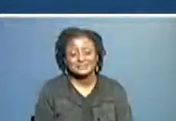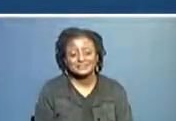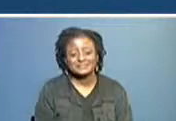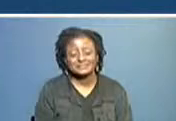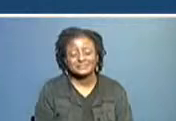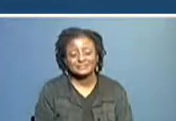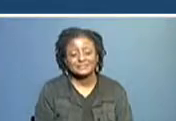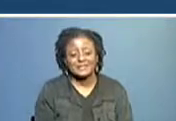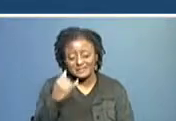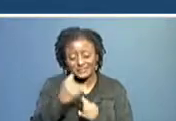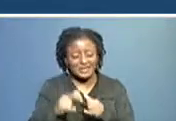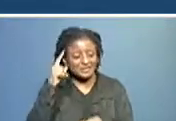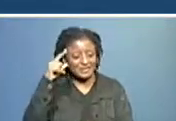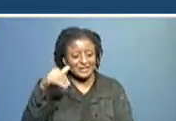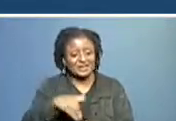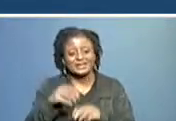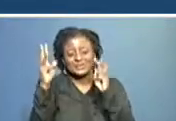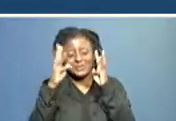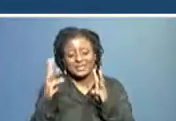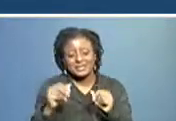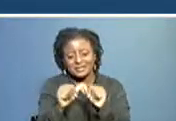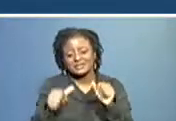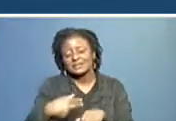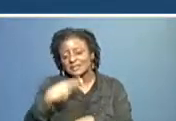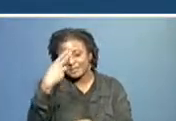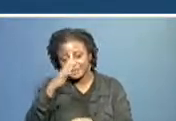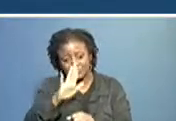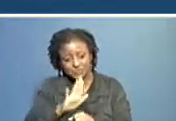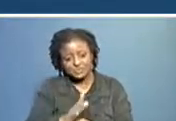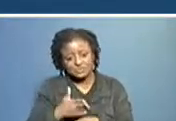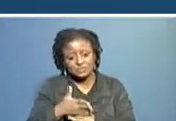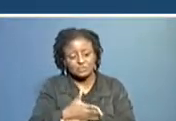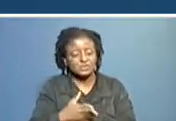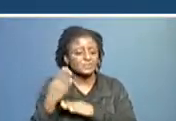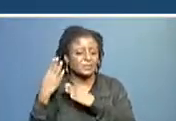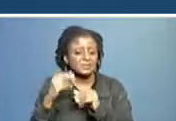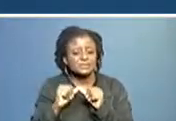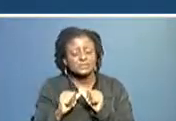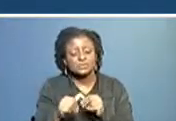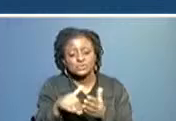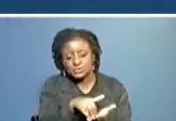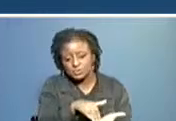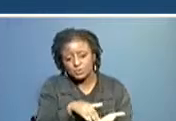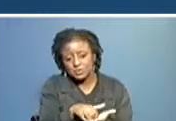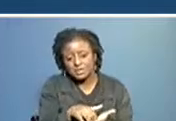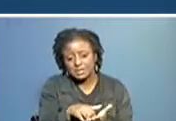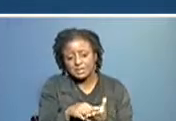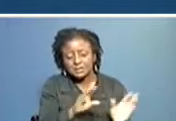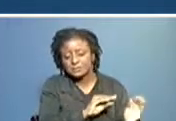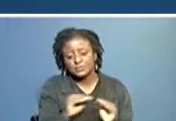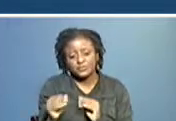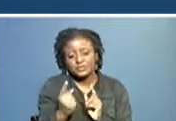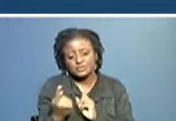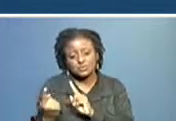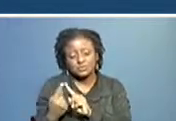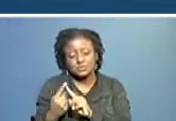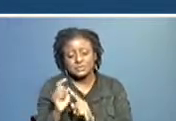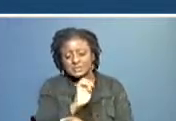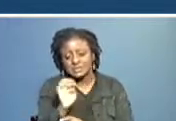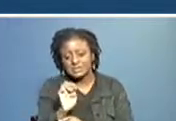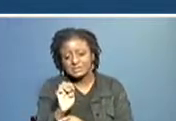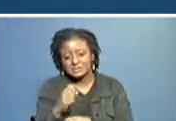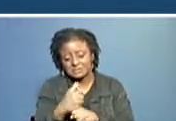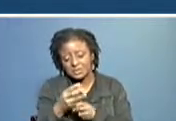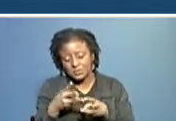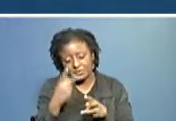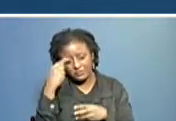In our final look at weather, that area of high pressure across the Bahamas continues to weaken as it shifts towards the east to make way for a frontal system,